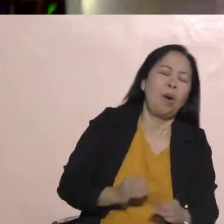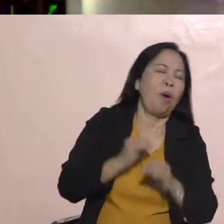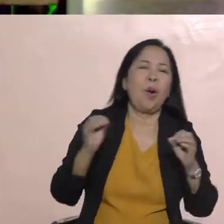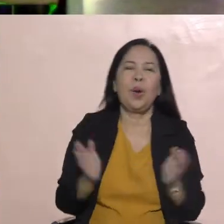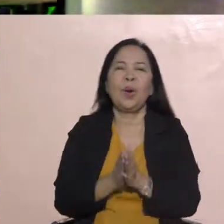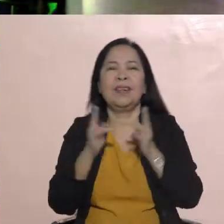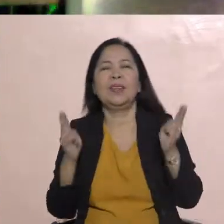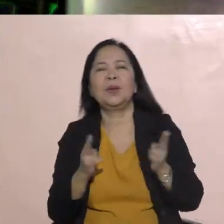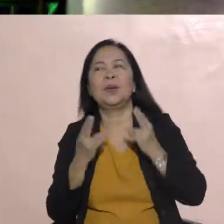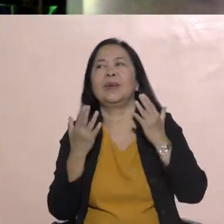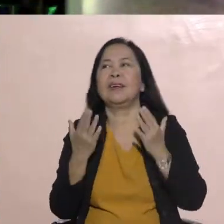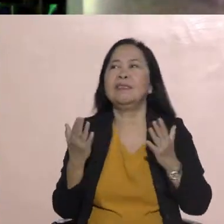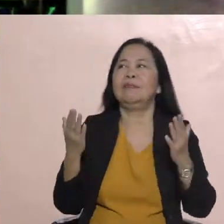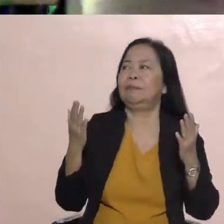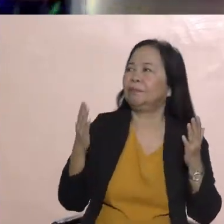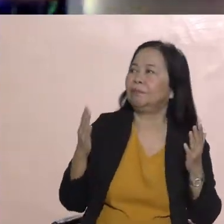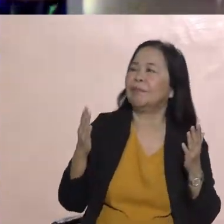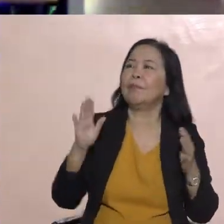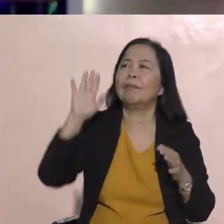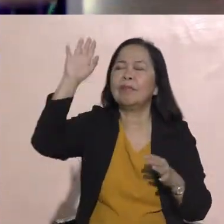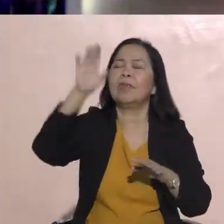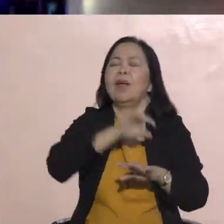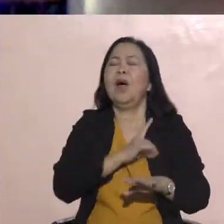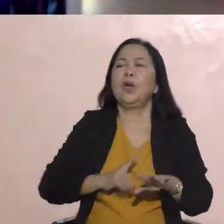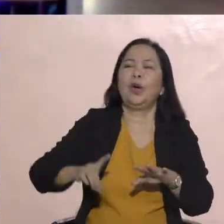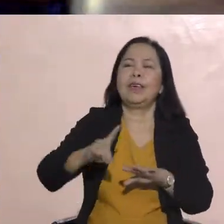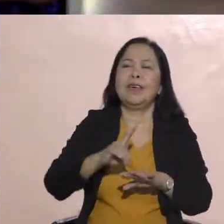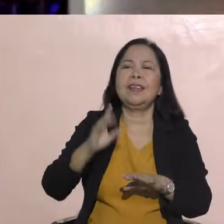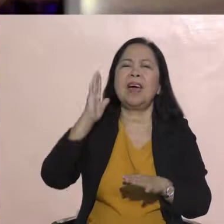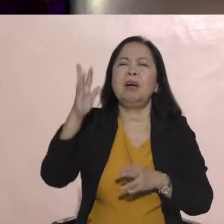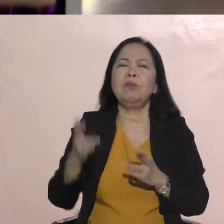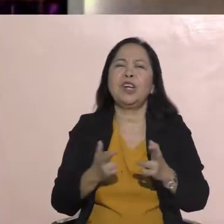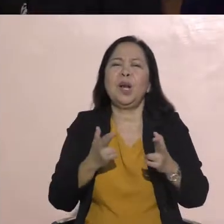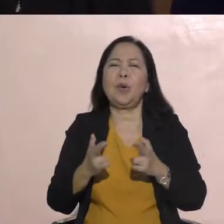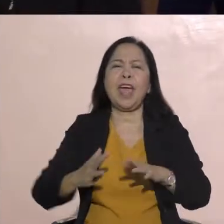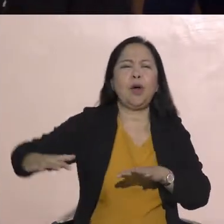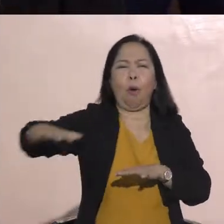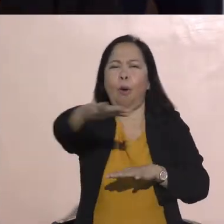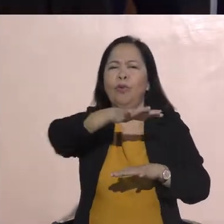Yeah.